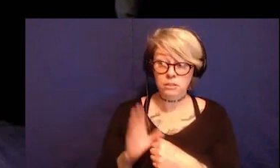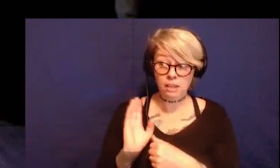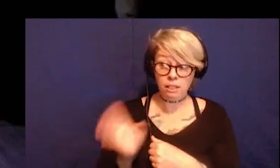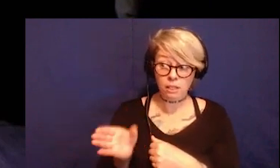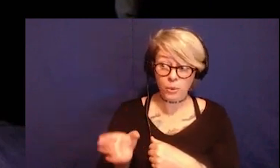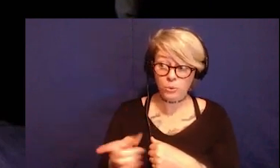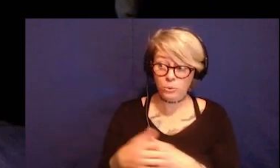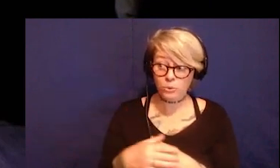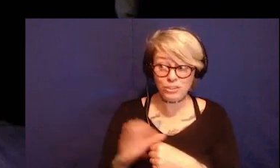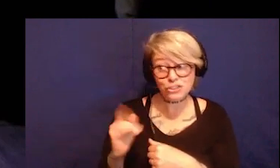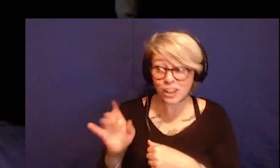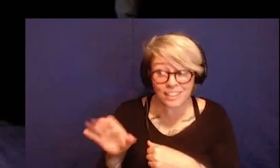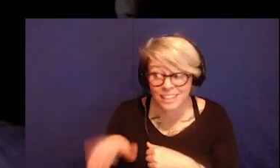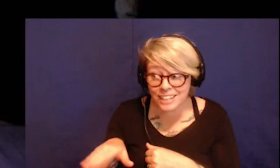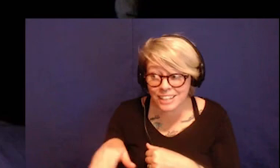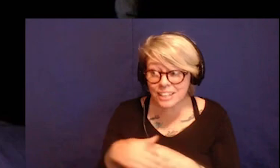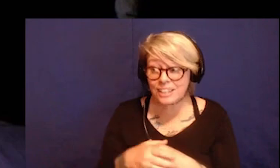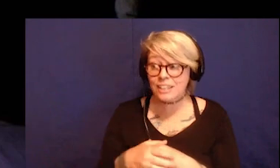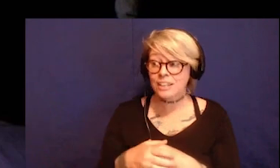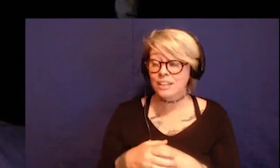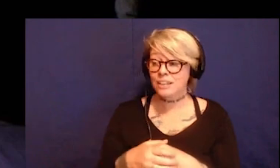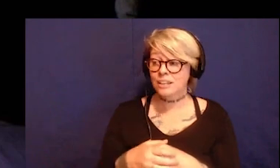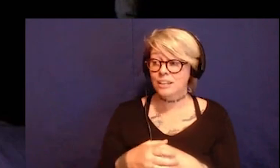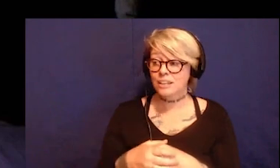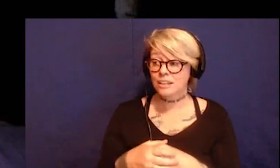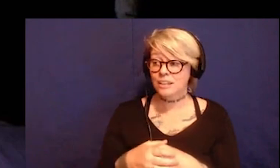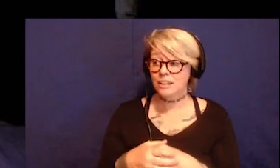Hello? Charlie?